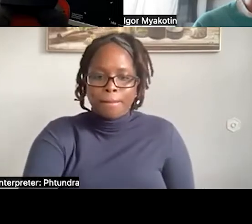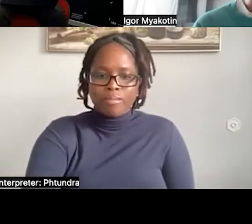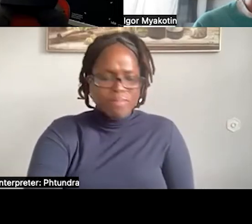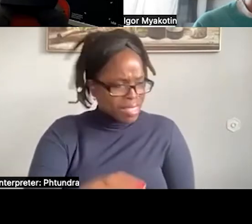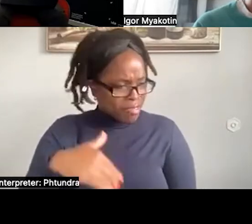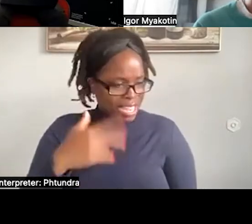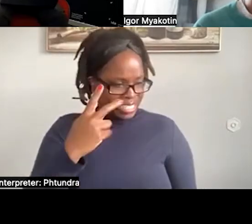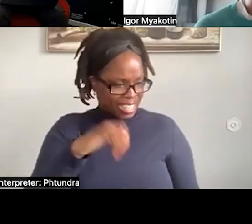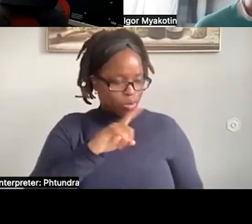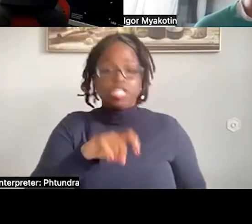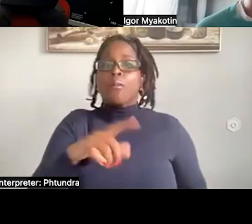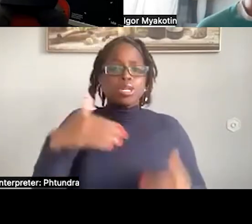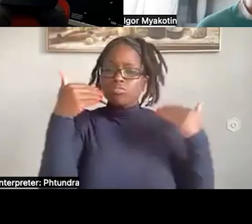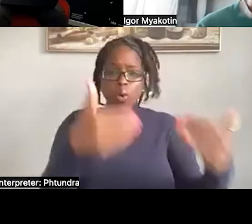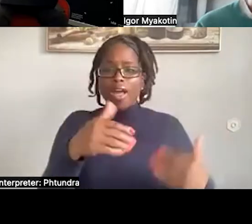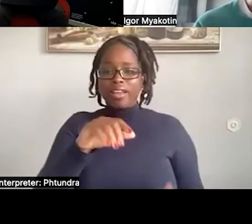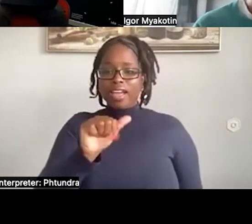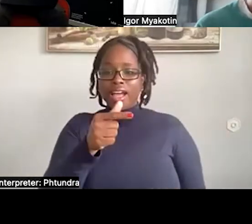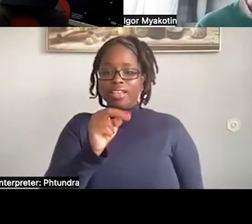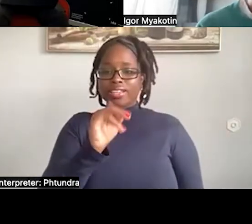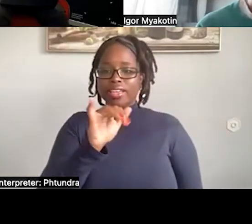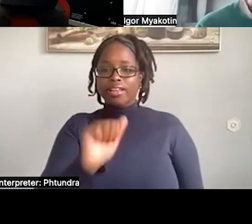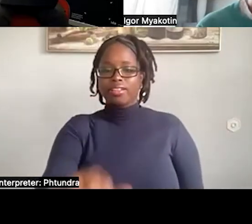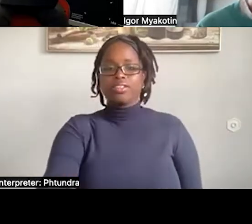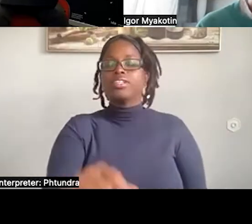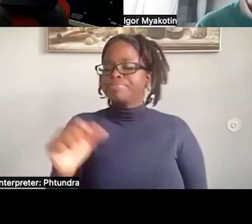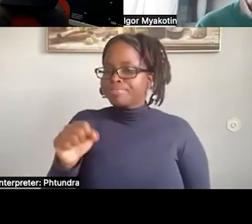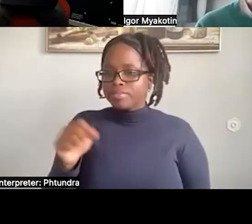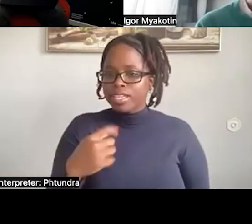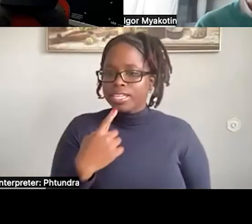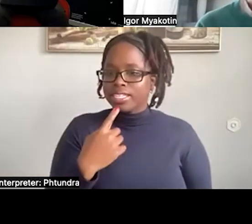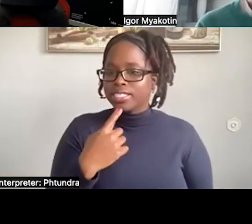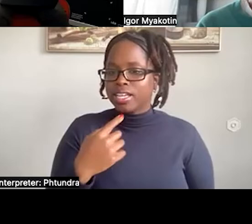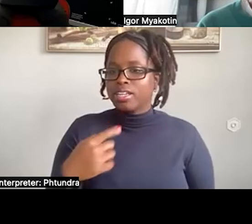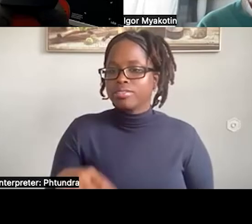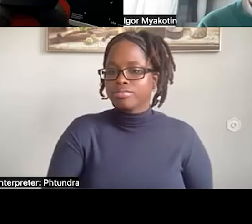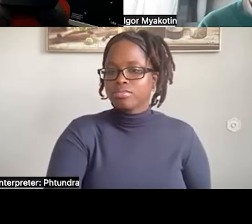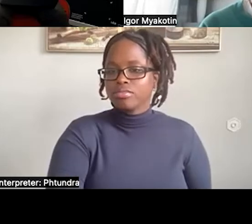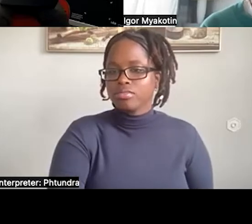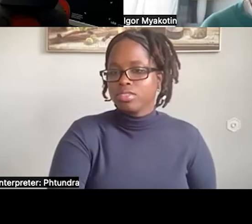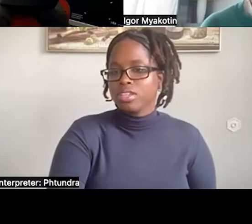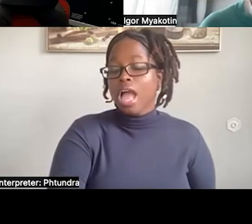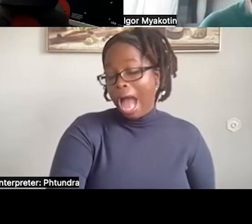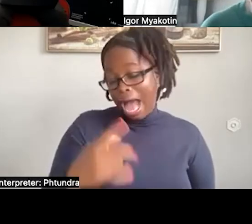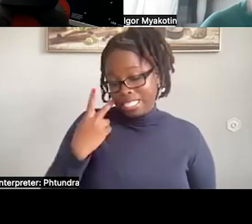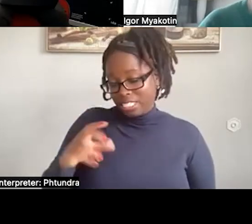but yes, if you can. Yeah, it's a very good question and very important, because